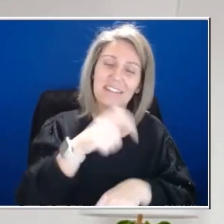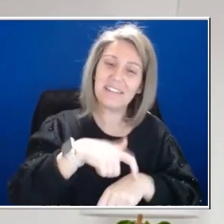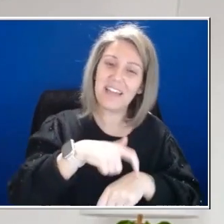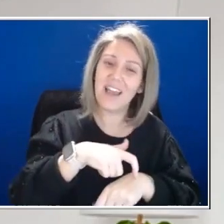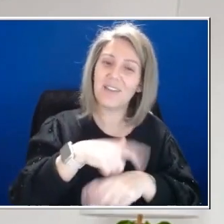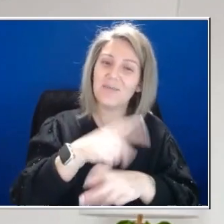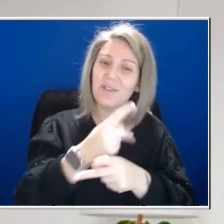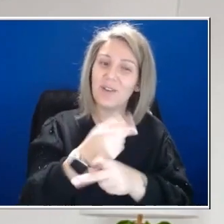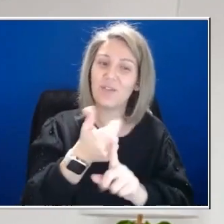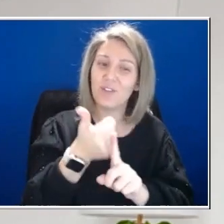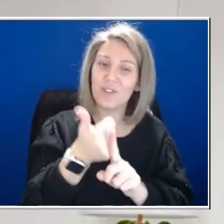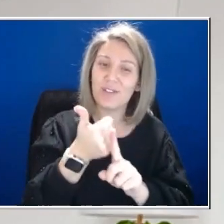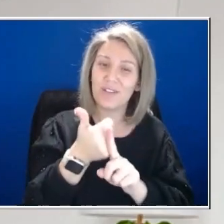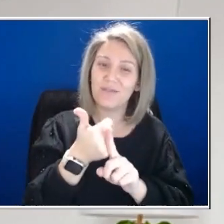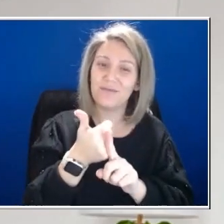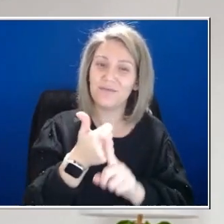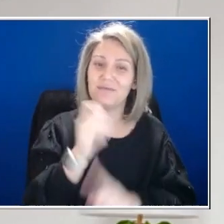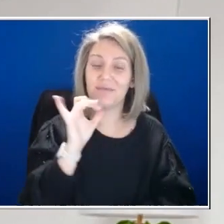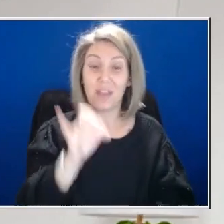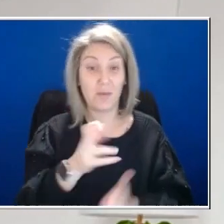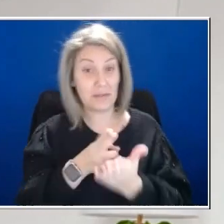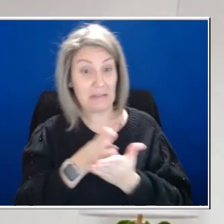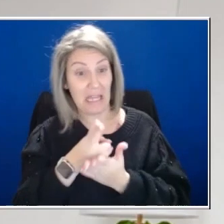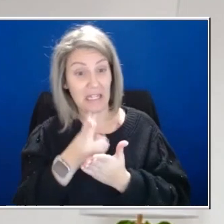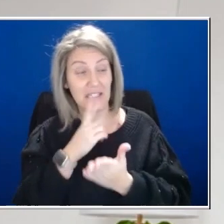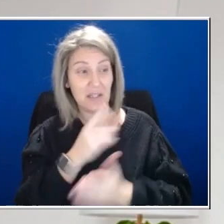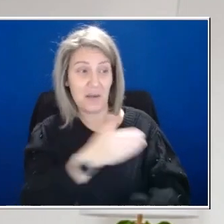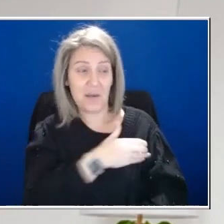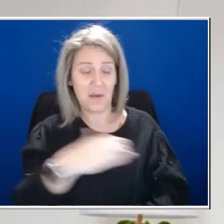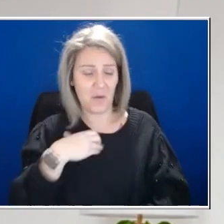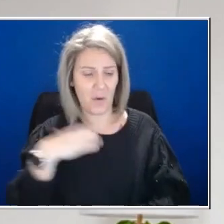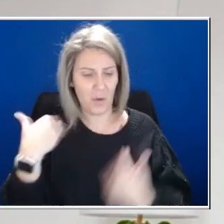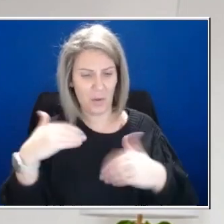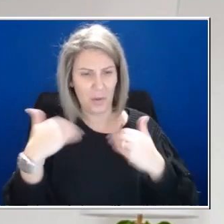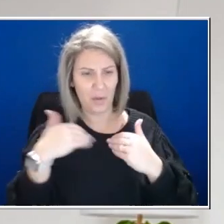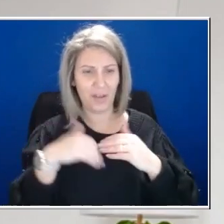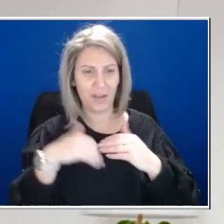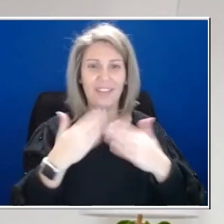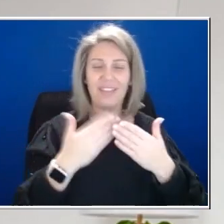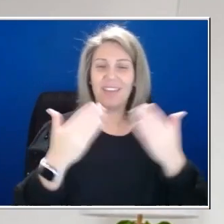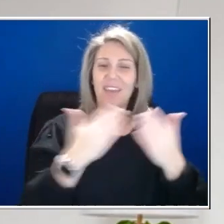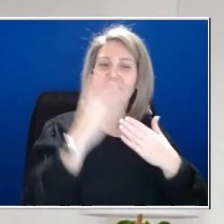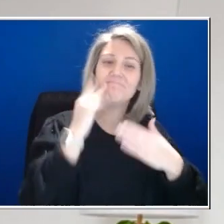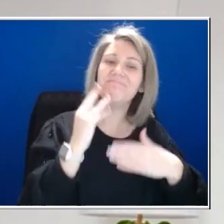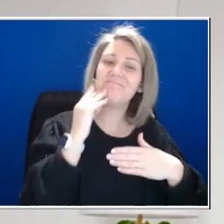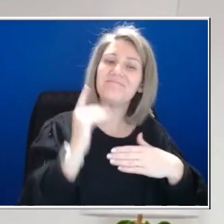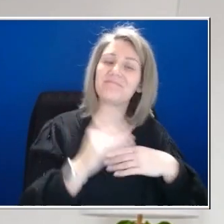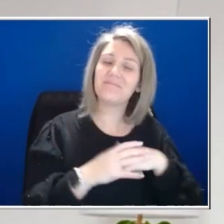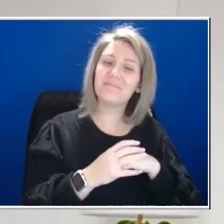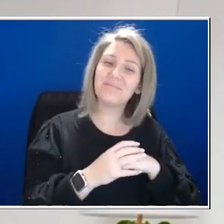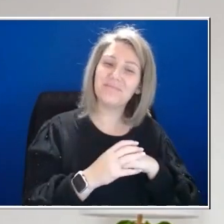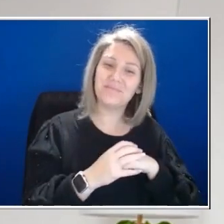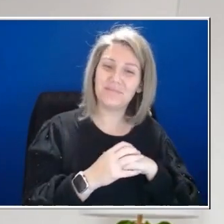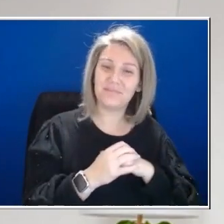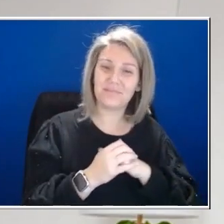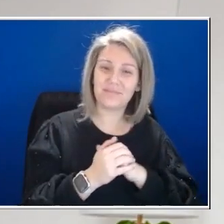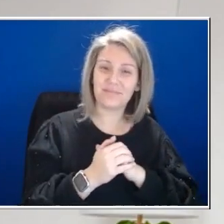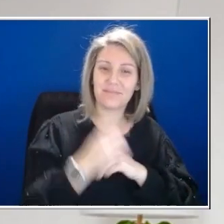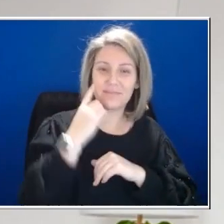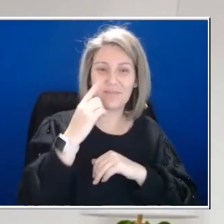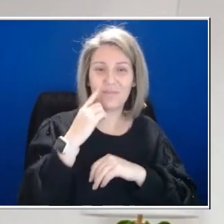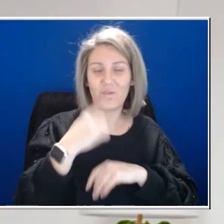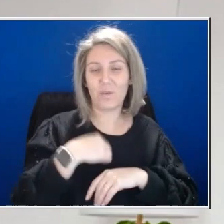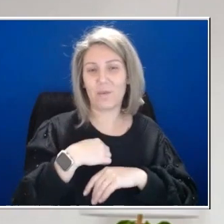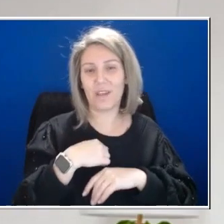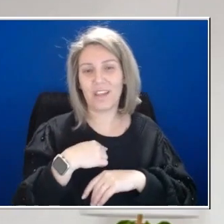And that was honestly a pretty empowering thing for me to go through, and for me to just kind